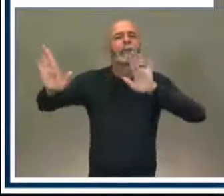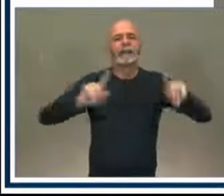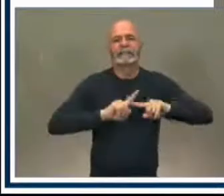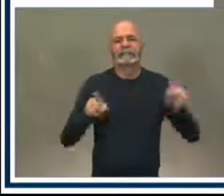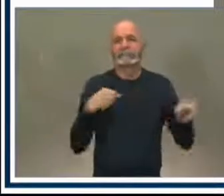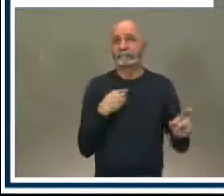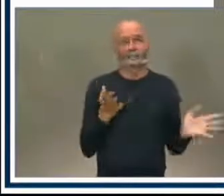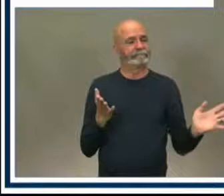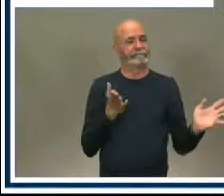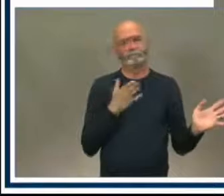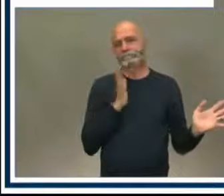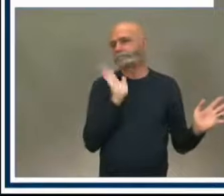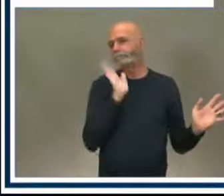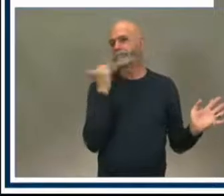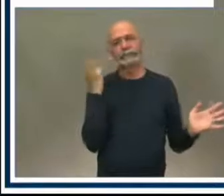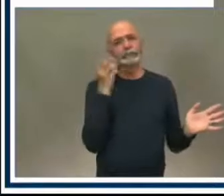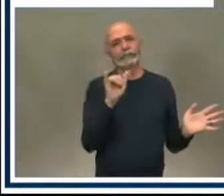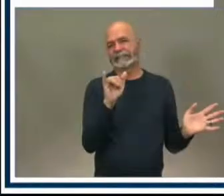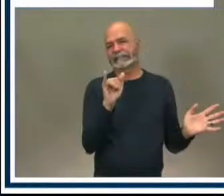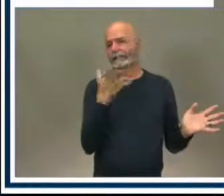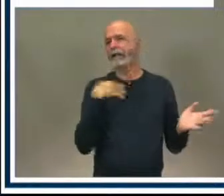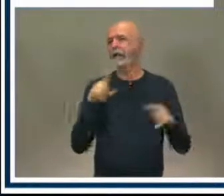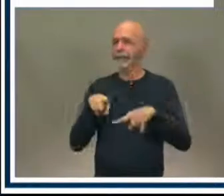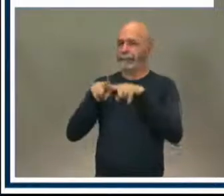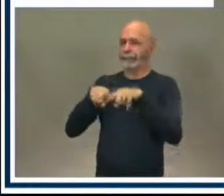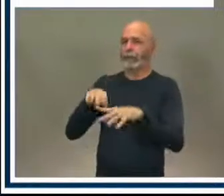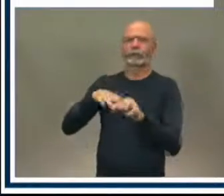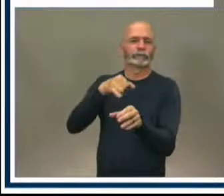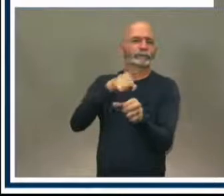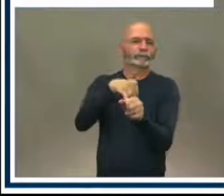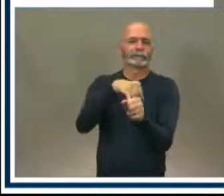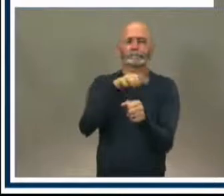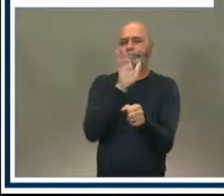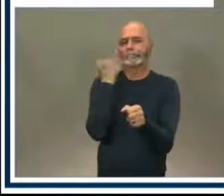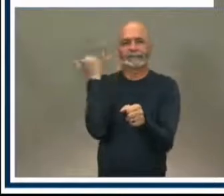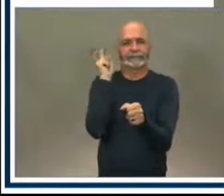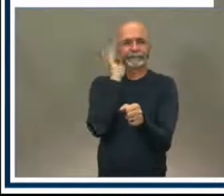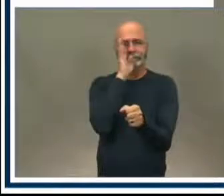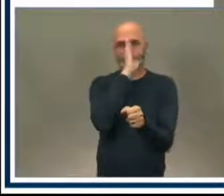our primary and initial delivery mechanism is the right approach in